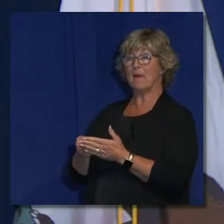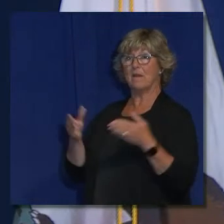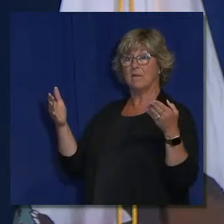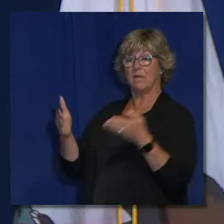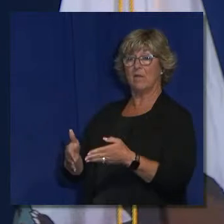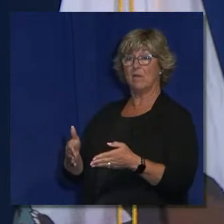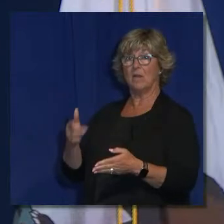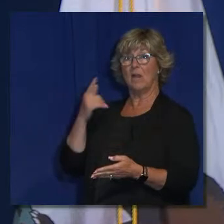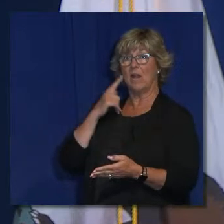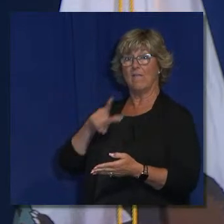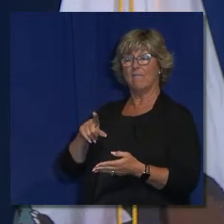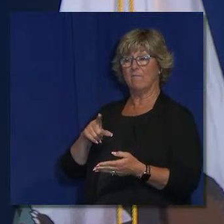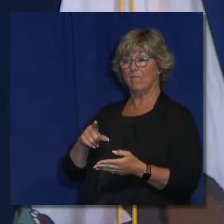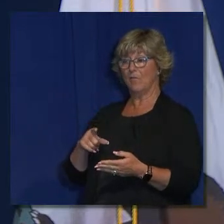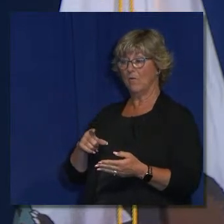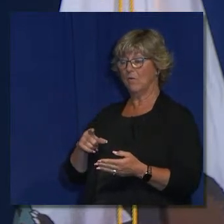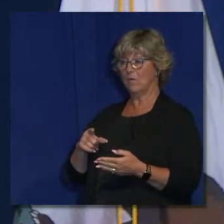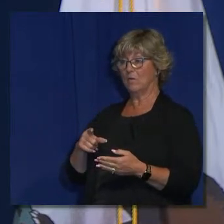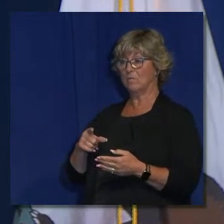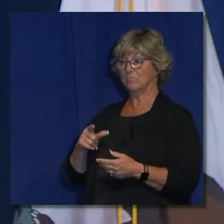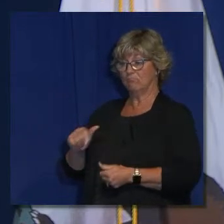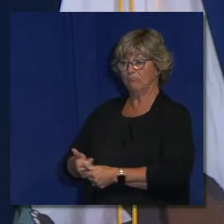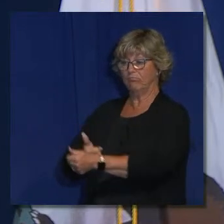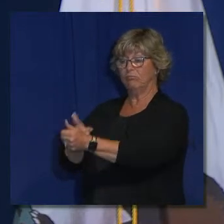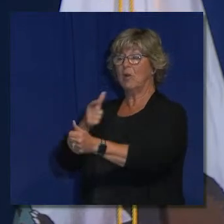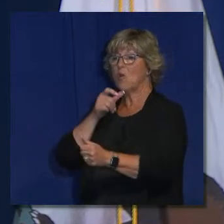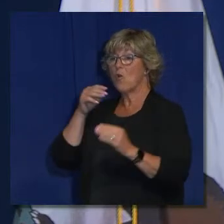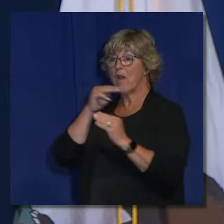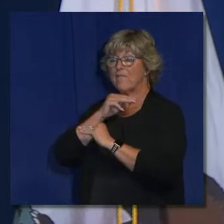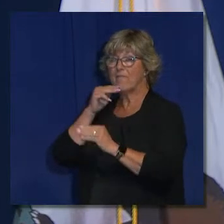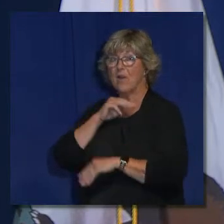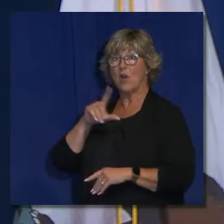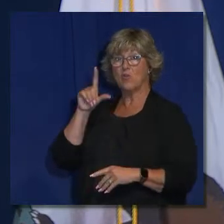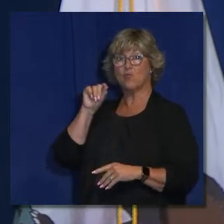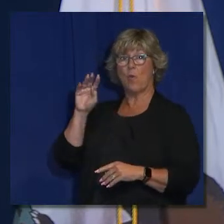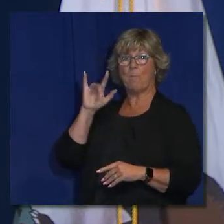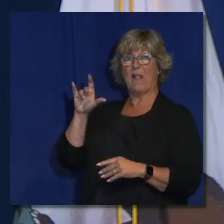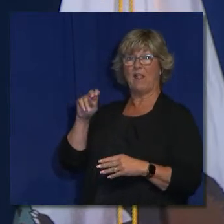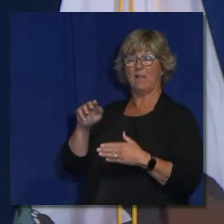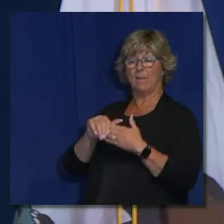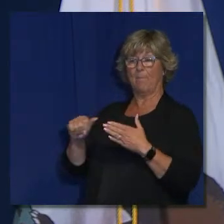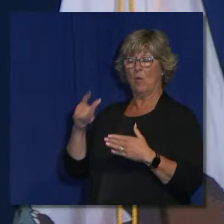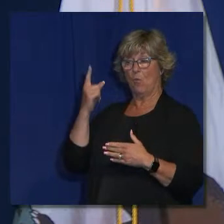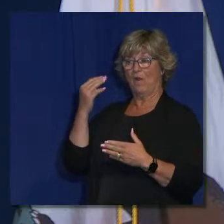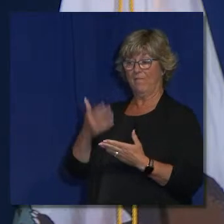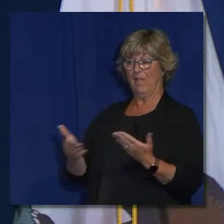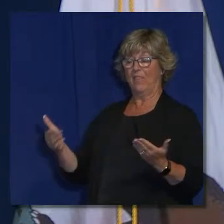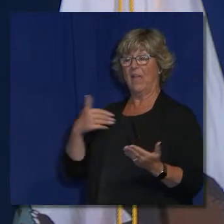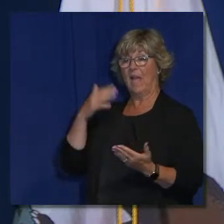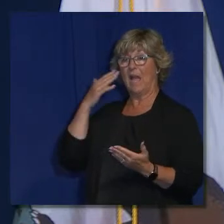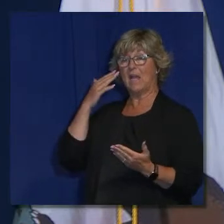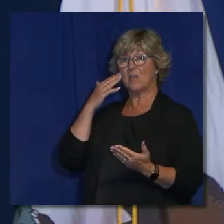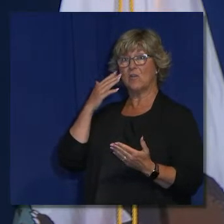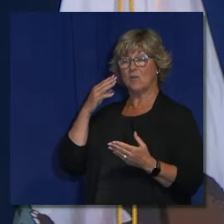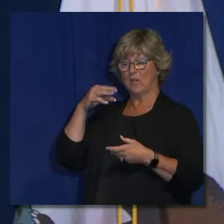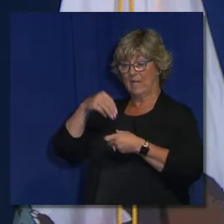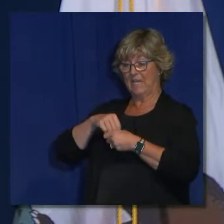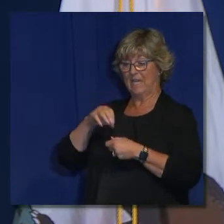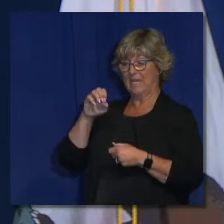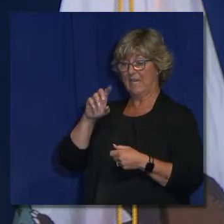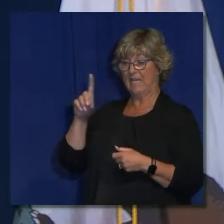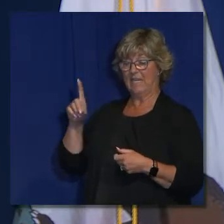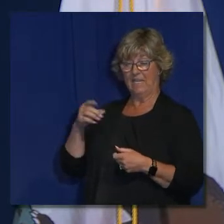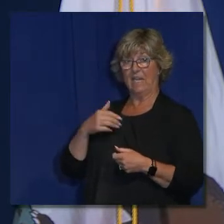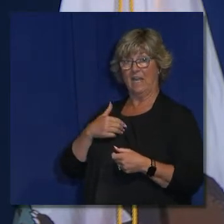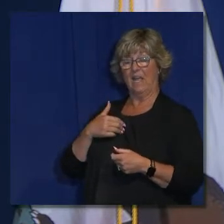for combating that fraud, $20 billion and counting. It's one of those things. I know that there are units inside EDD,